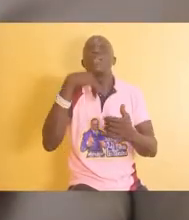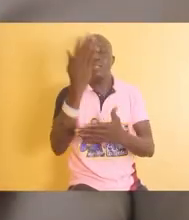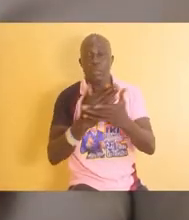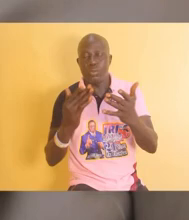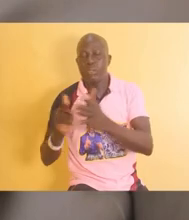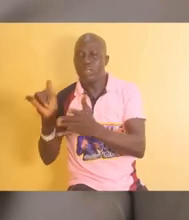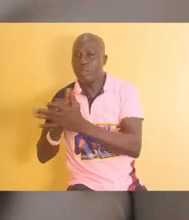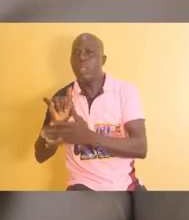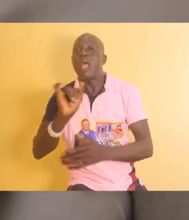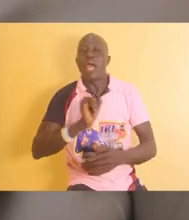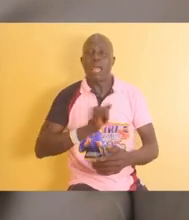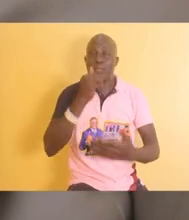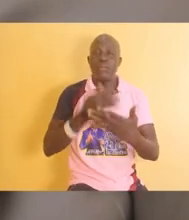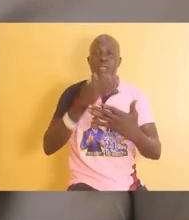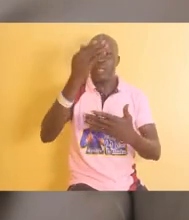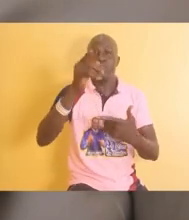pe